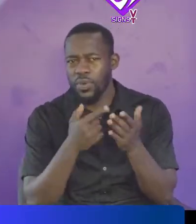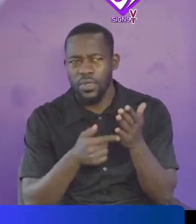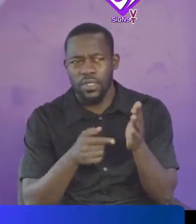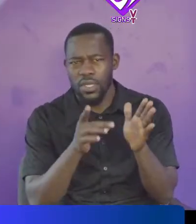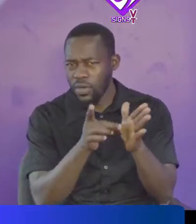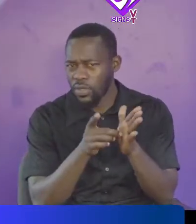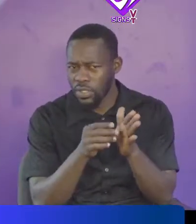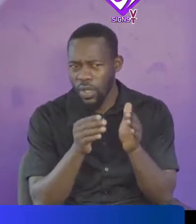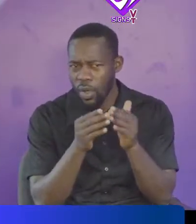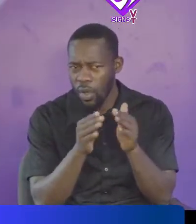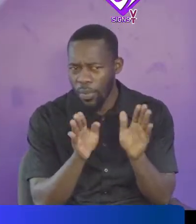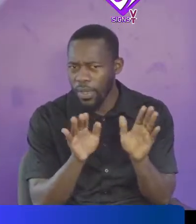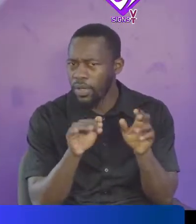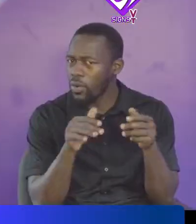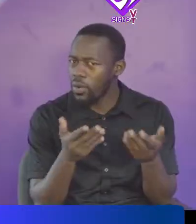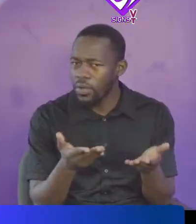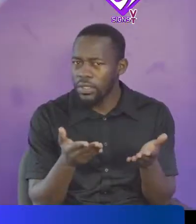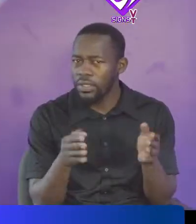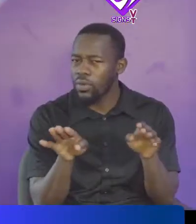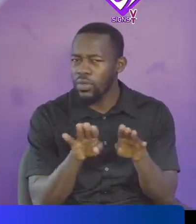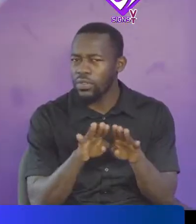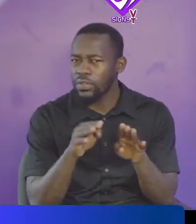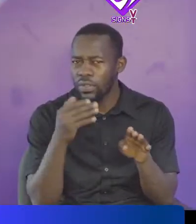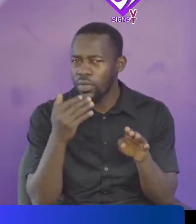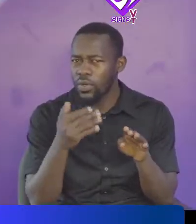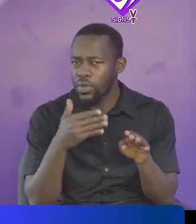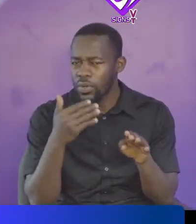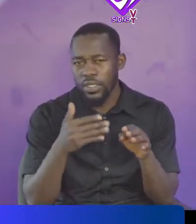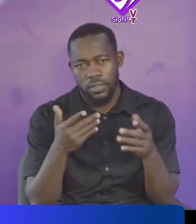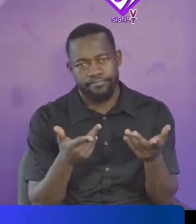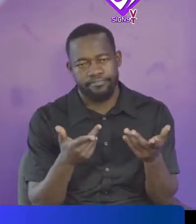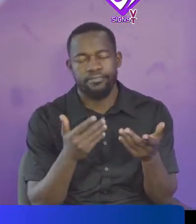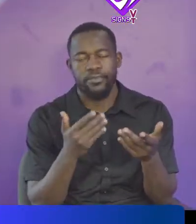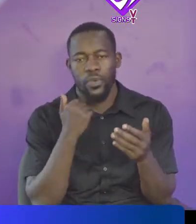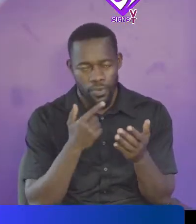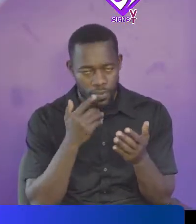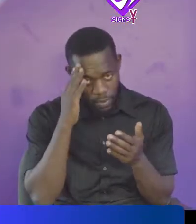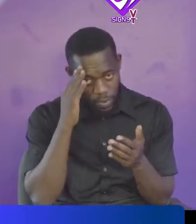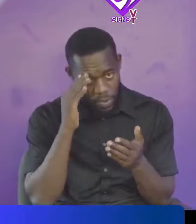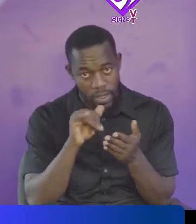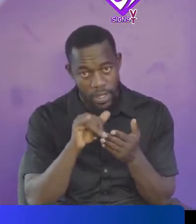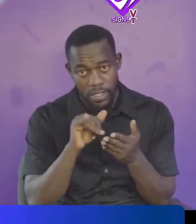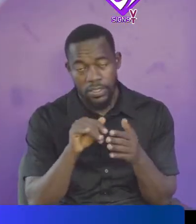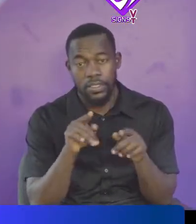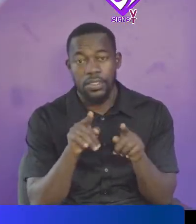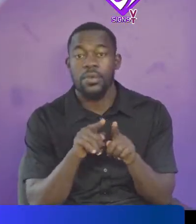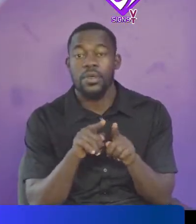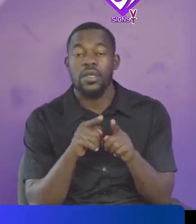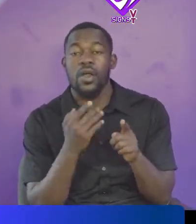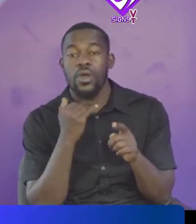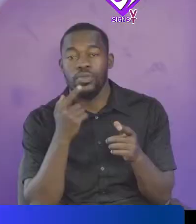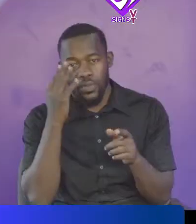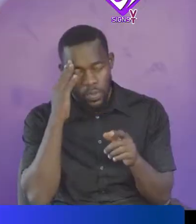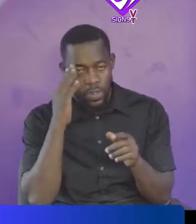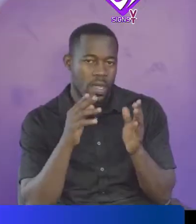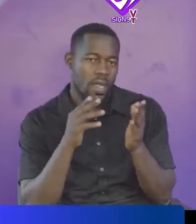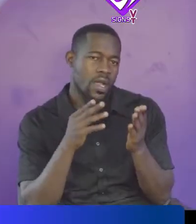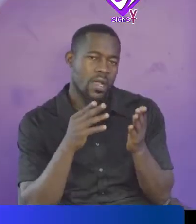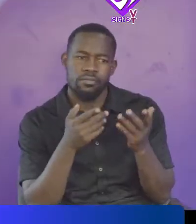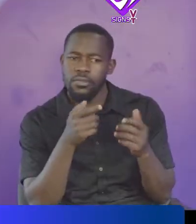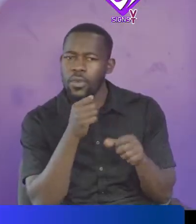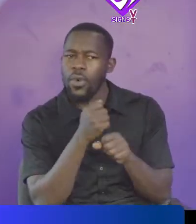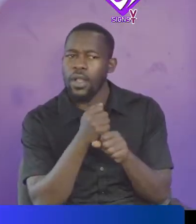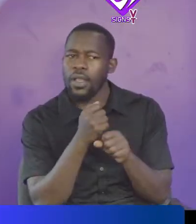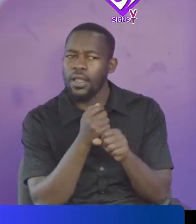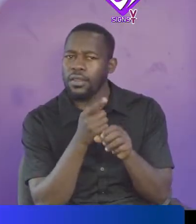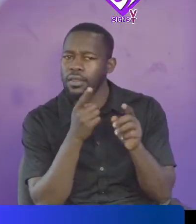even ever open? That is part of what we're going to be talking about, and what really it means to work at the National Archives and